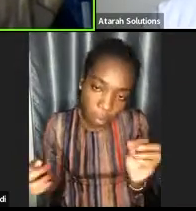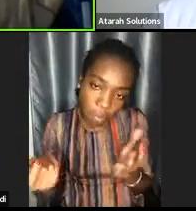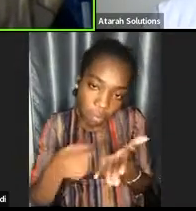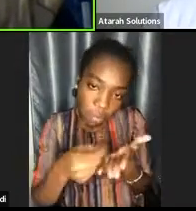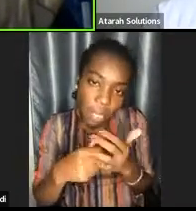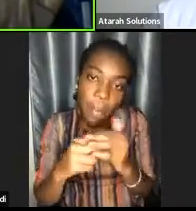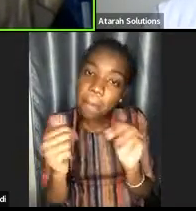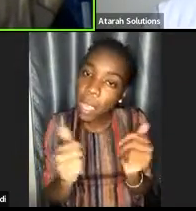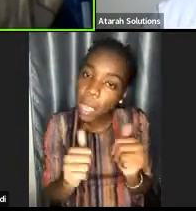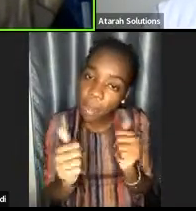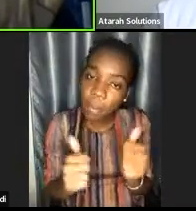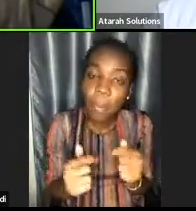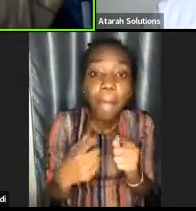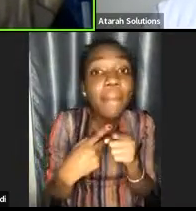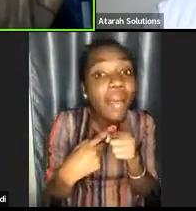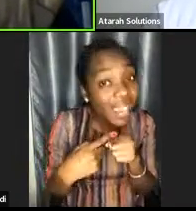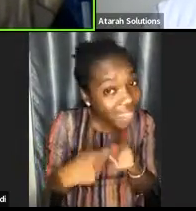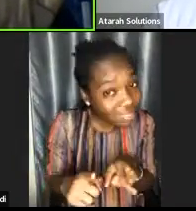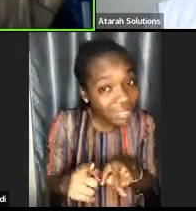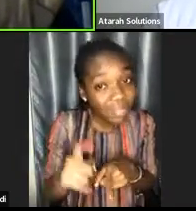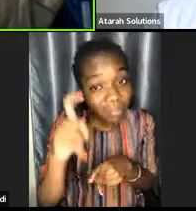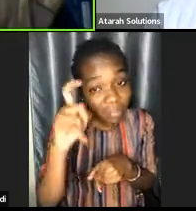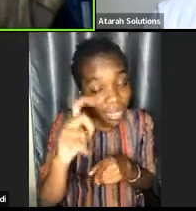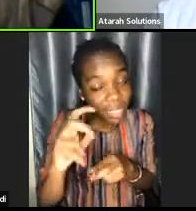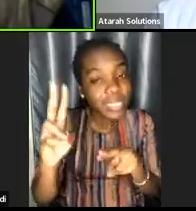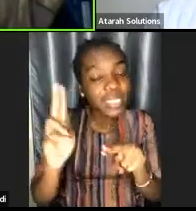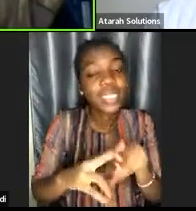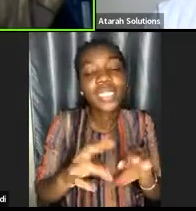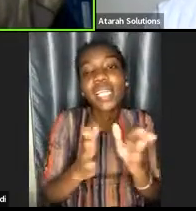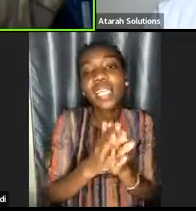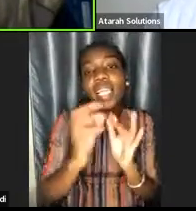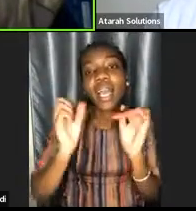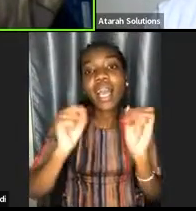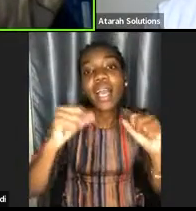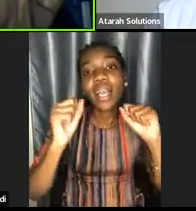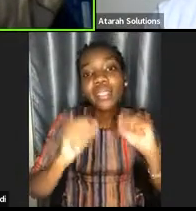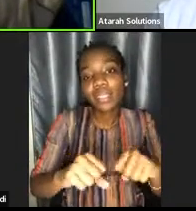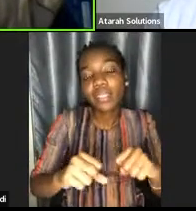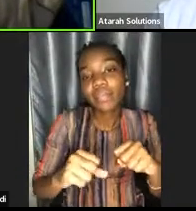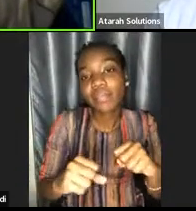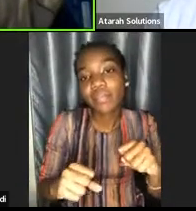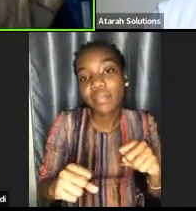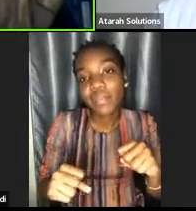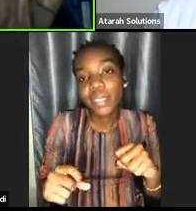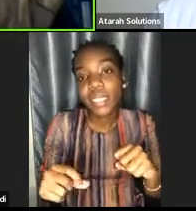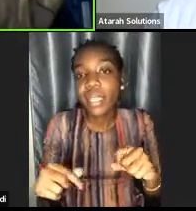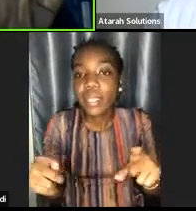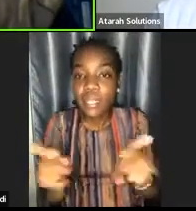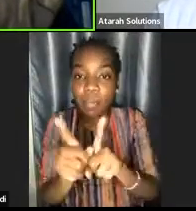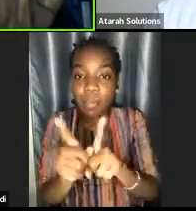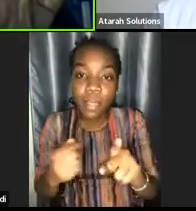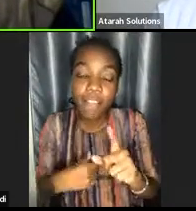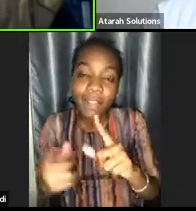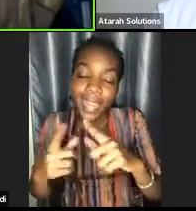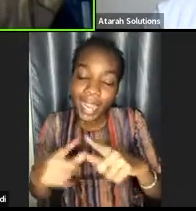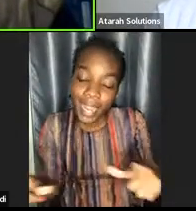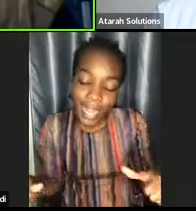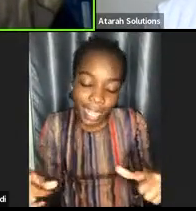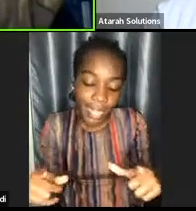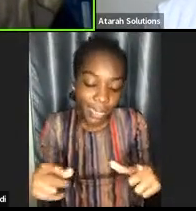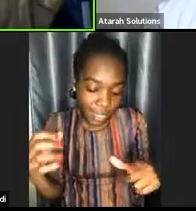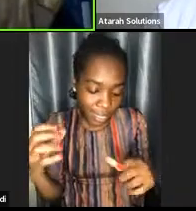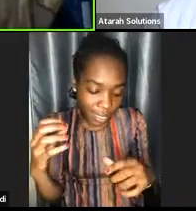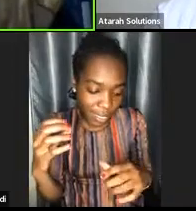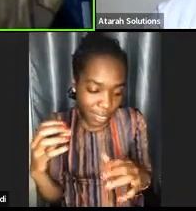but they have to sit down and agree how to resolve things. There have also been landmark cases where